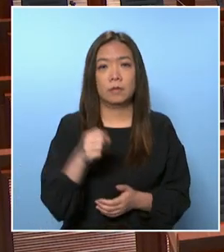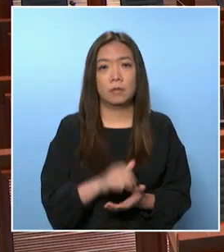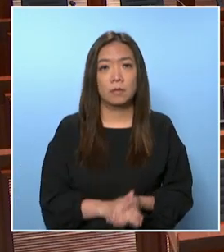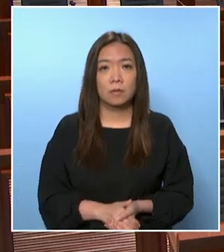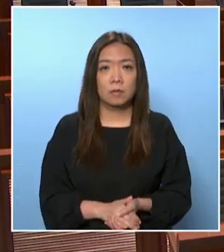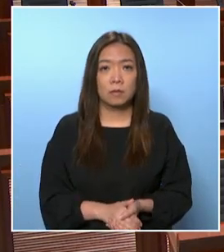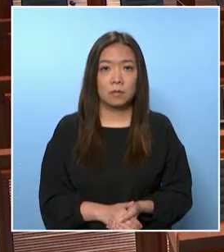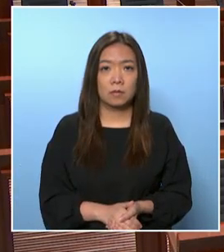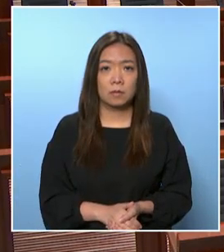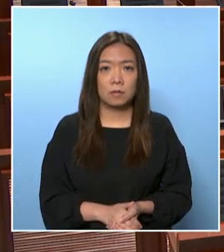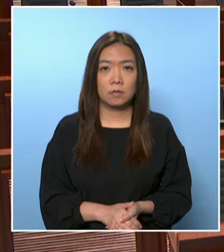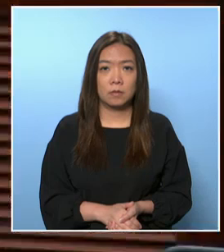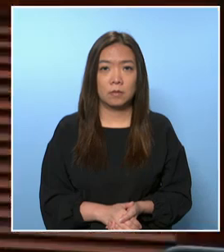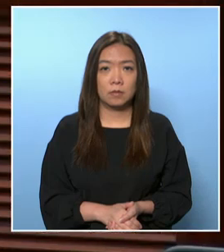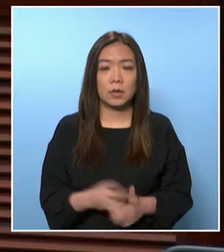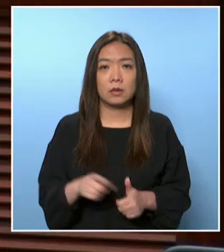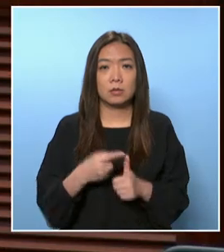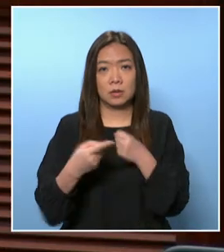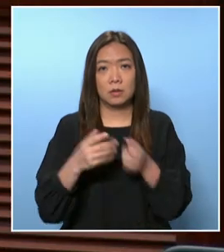Chairman, thank you.